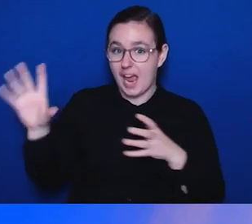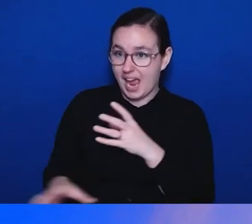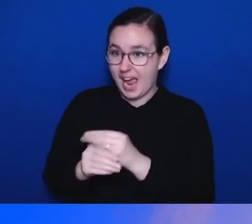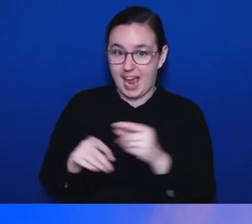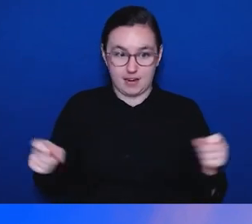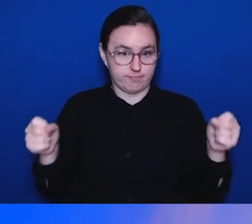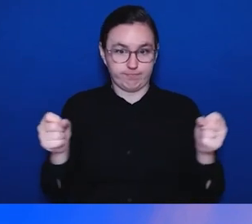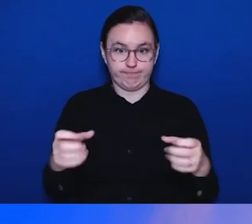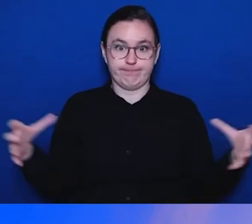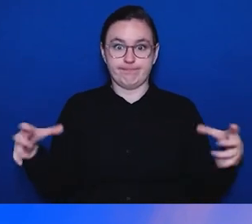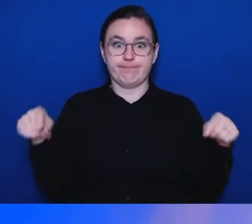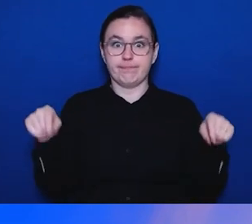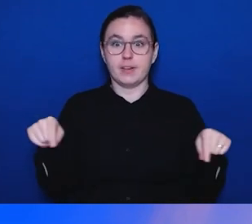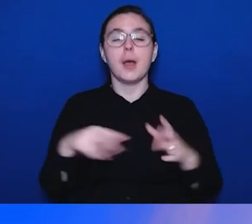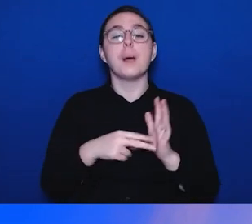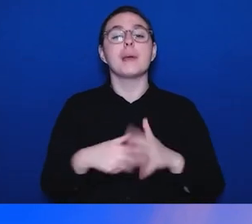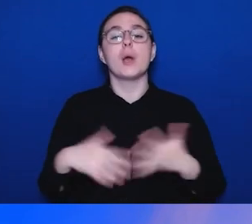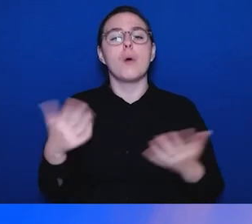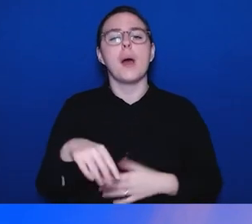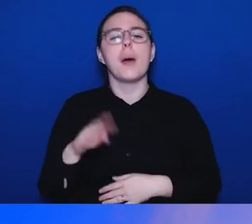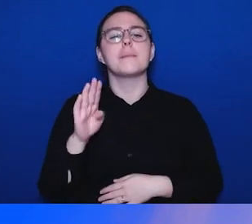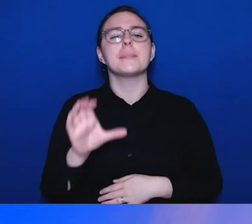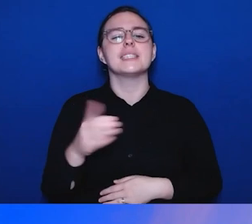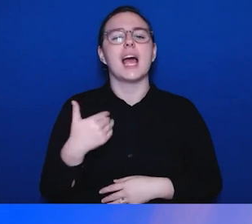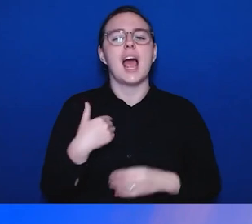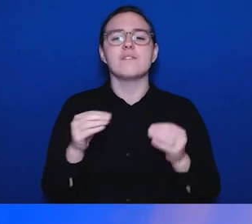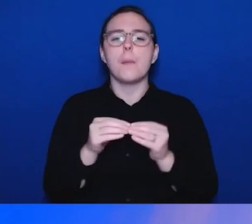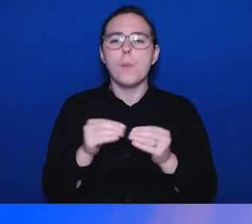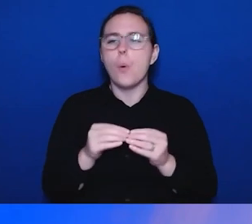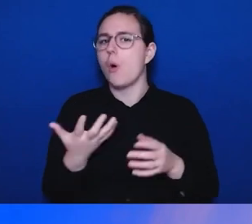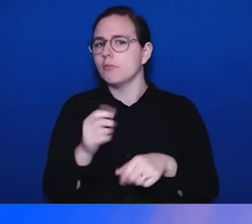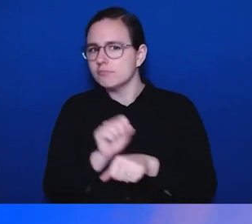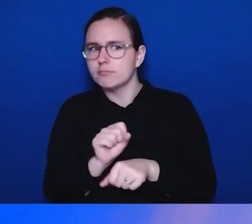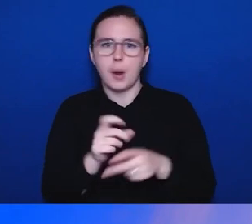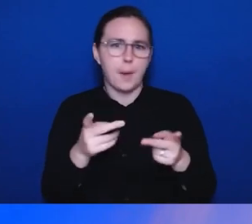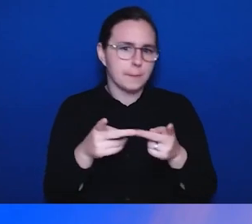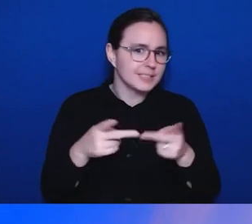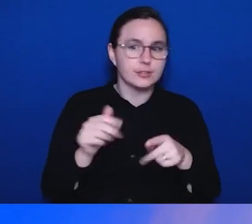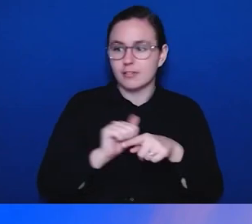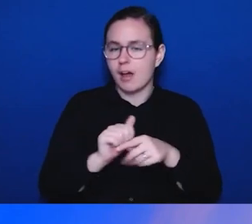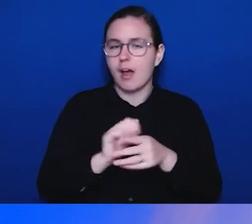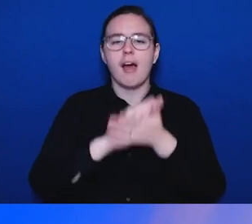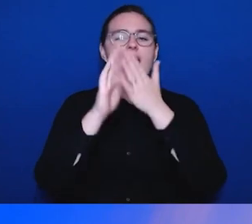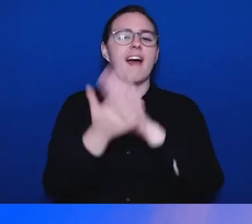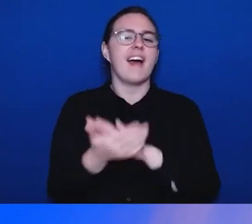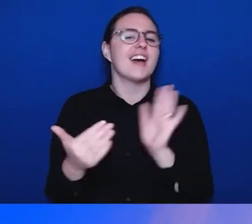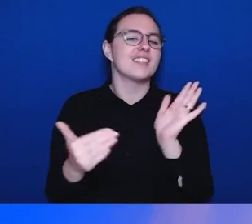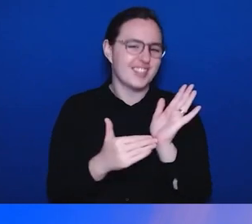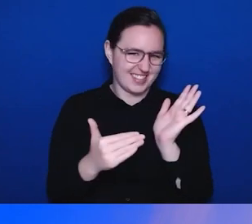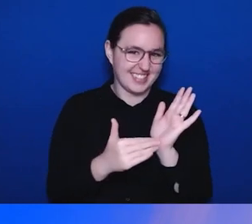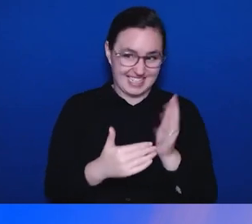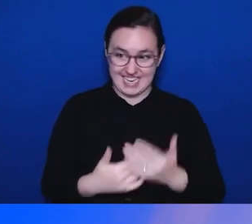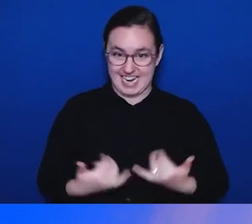Taken together with the expansion of seats at UBC, this will mean important new capacity at universities in British Columbia to train the doctors